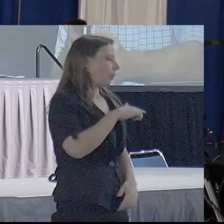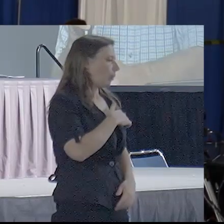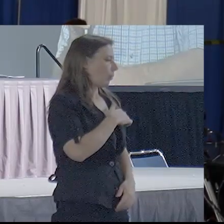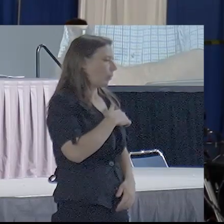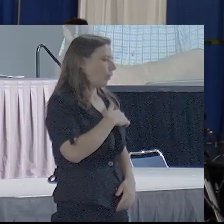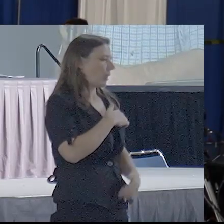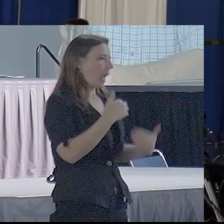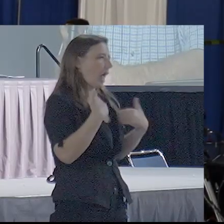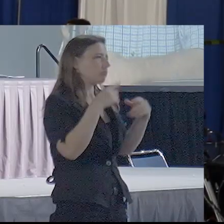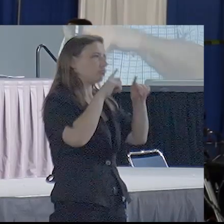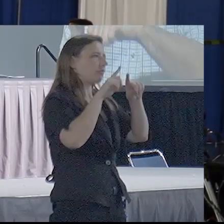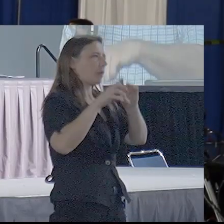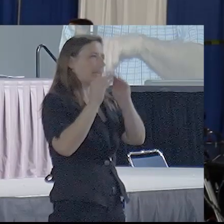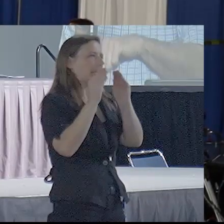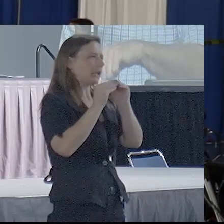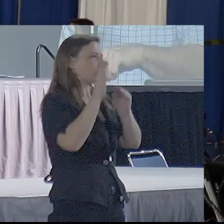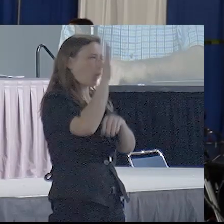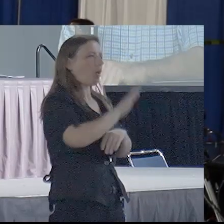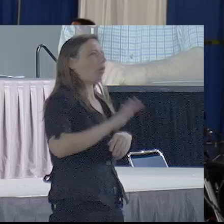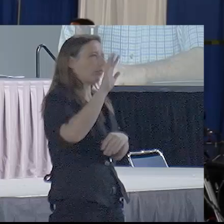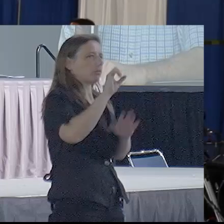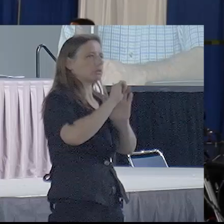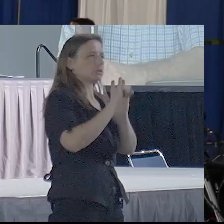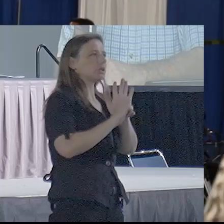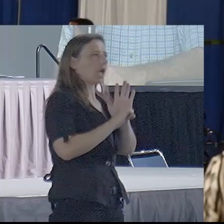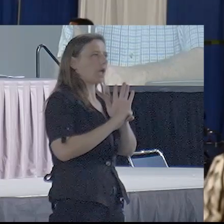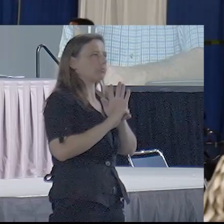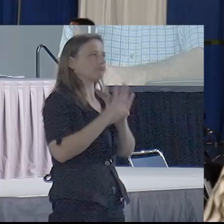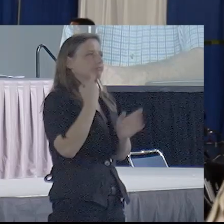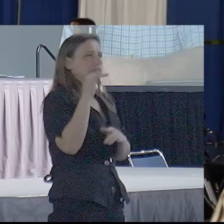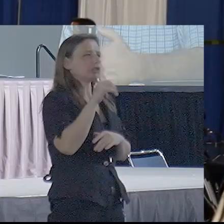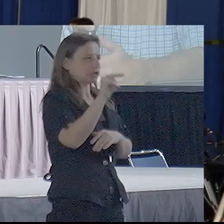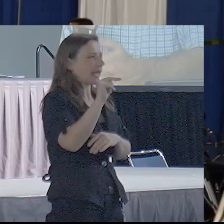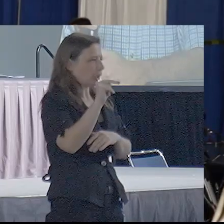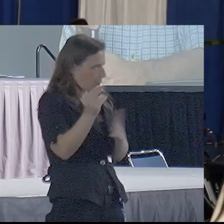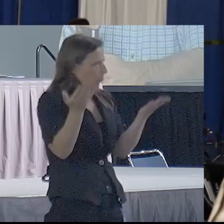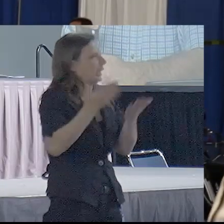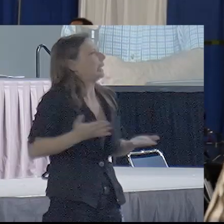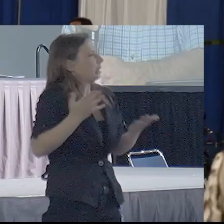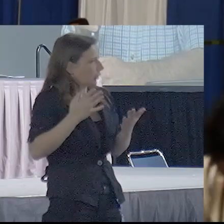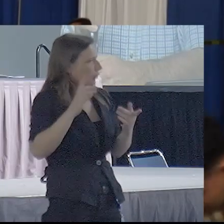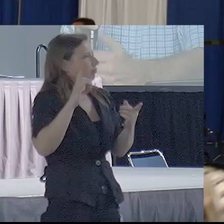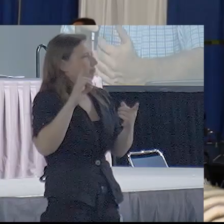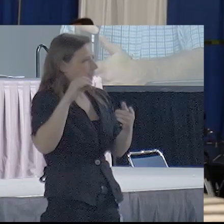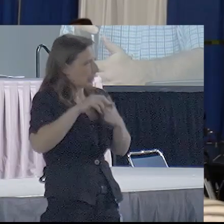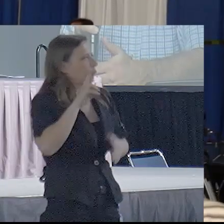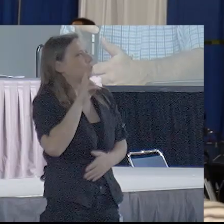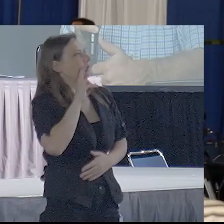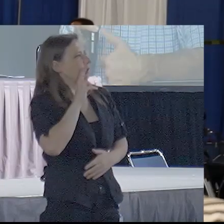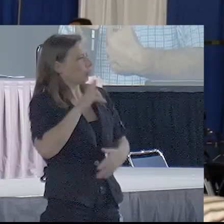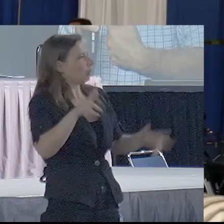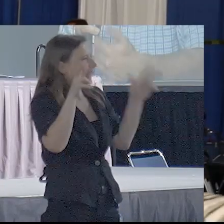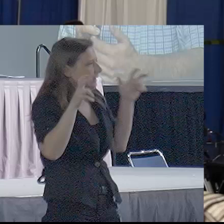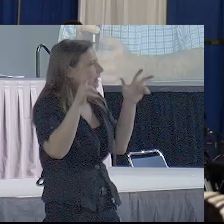our meetings around the state, and we were here in Houston in January to listen to the Houston community and learn